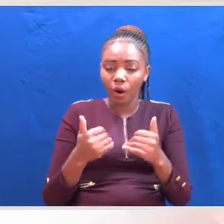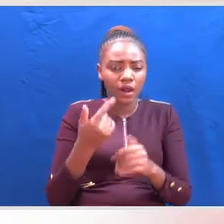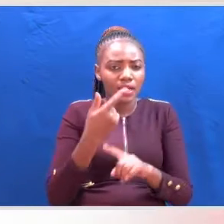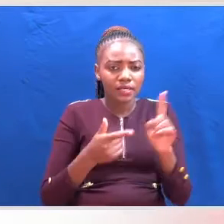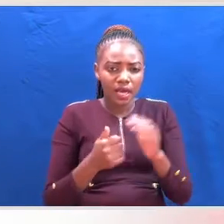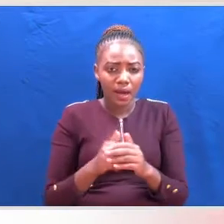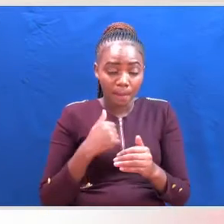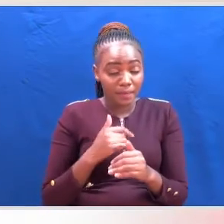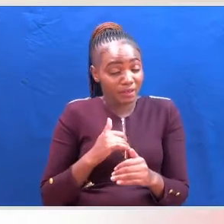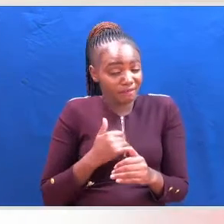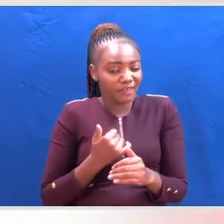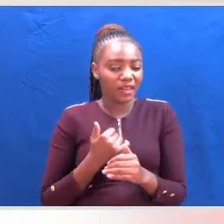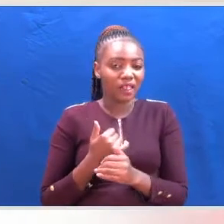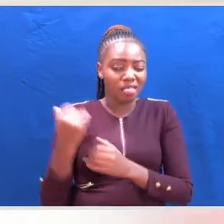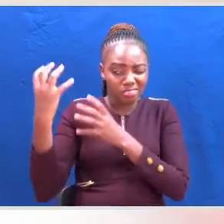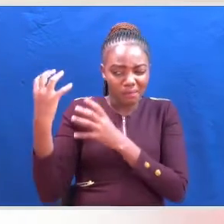the pinch of the tax because this is